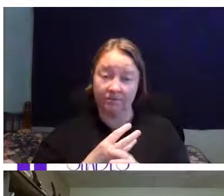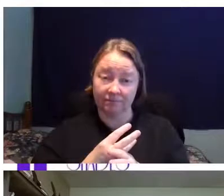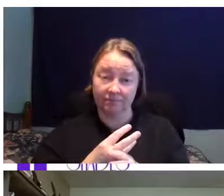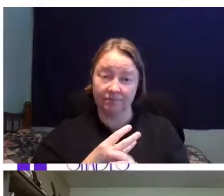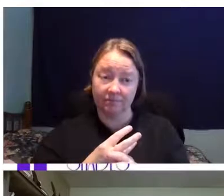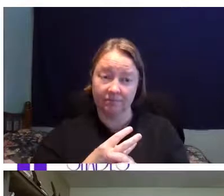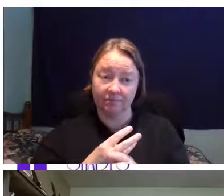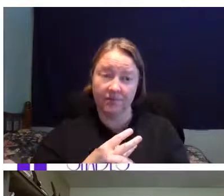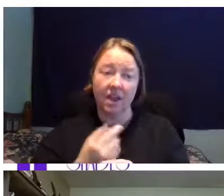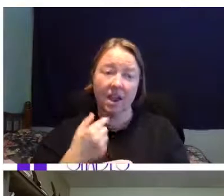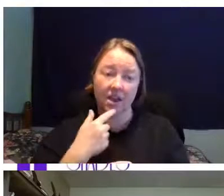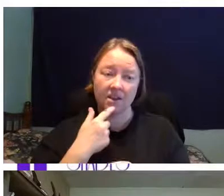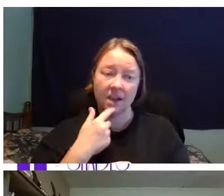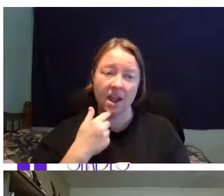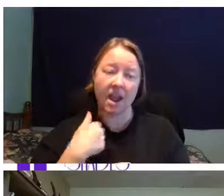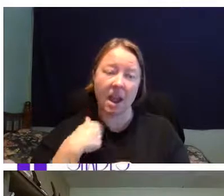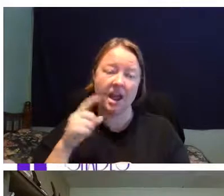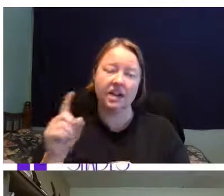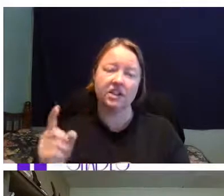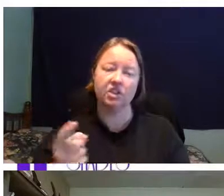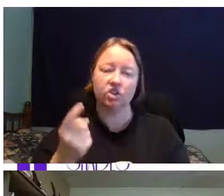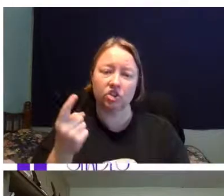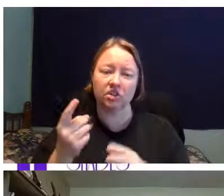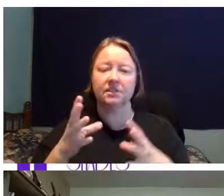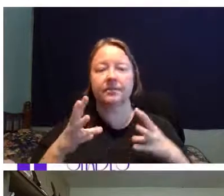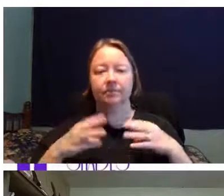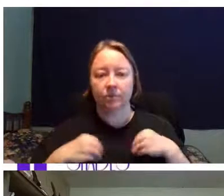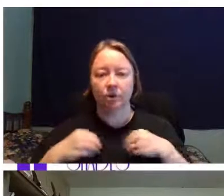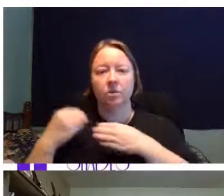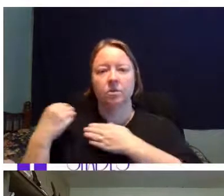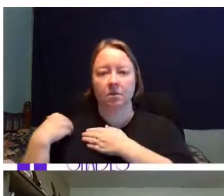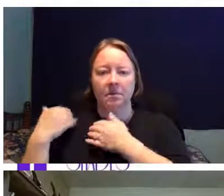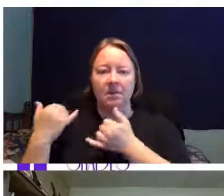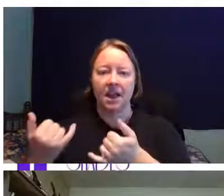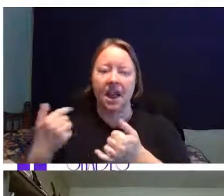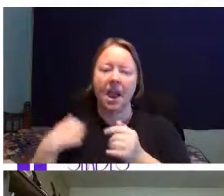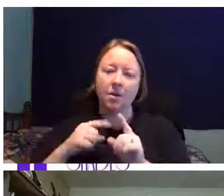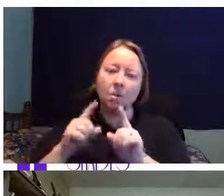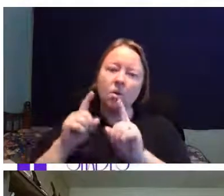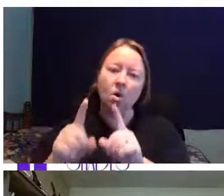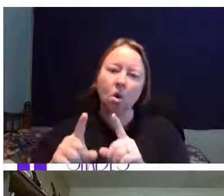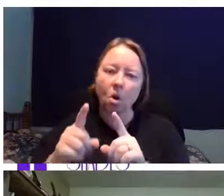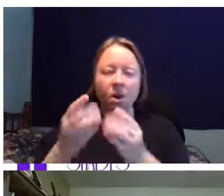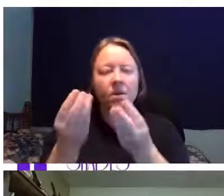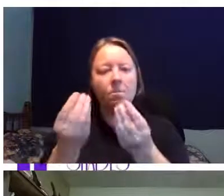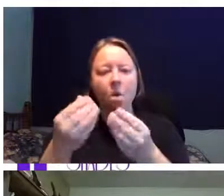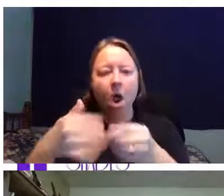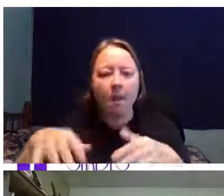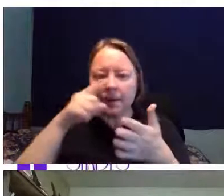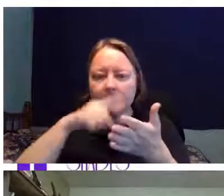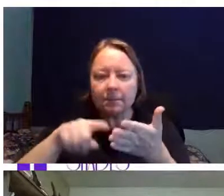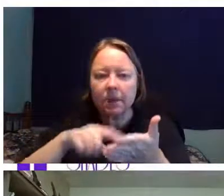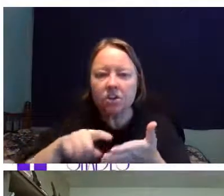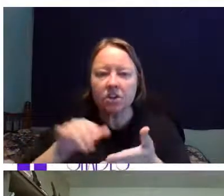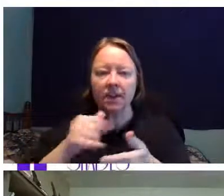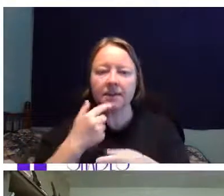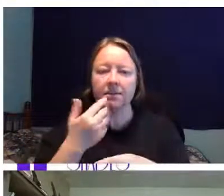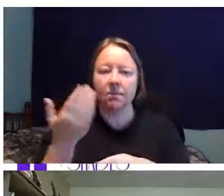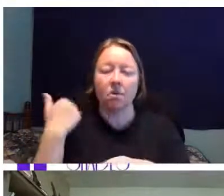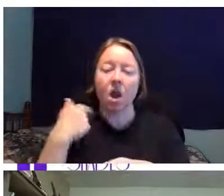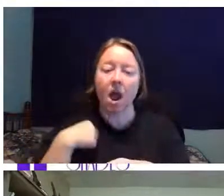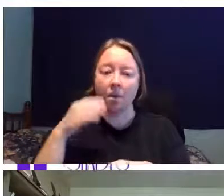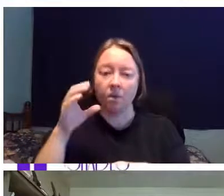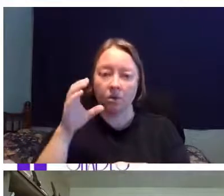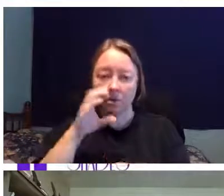say I just took it on, today, I'm going there, I'm doing a property inspection. And like I mentioned before, I'm looking at